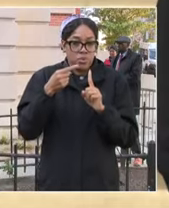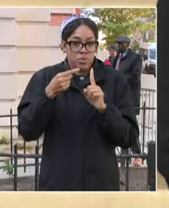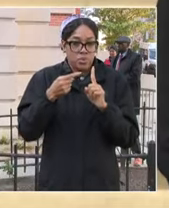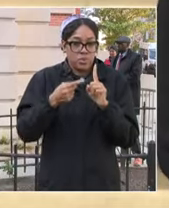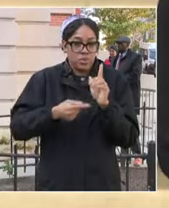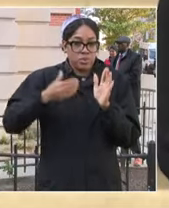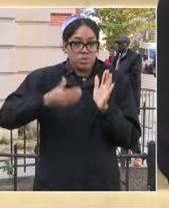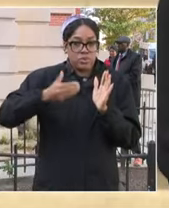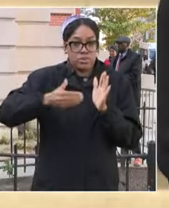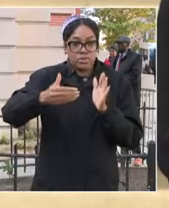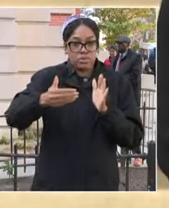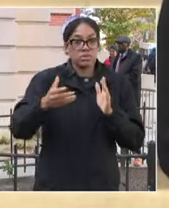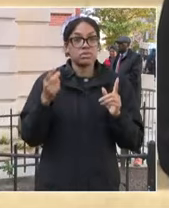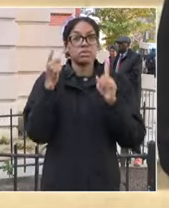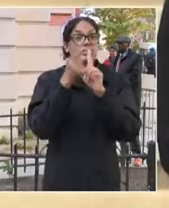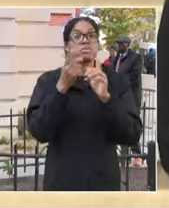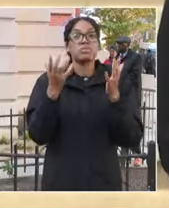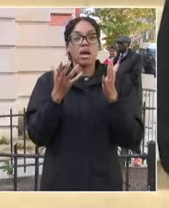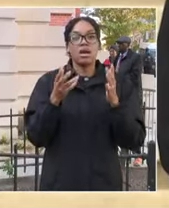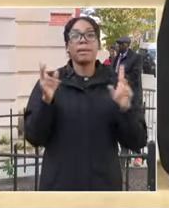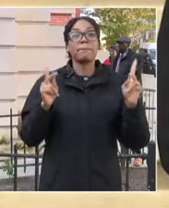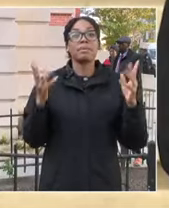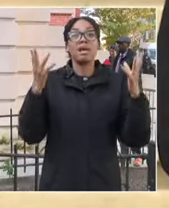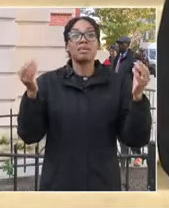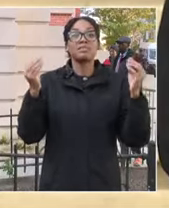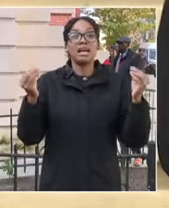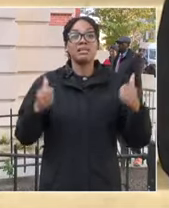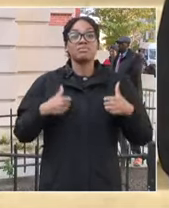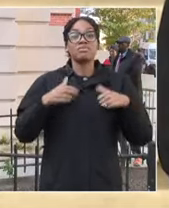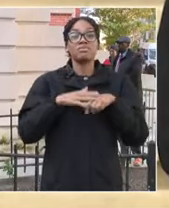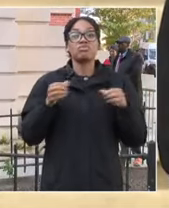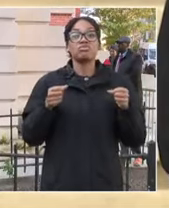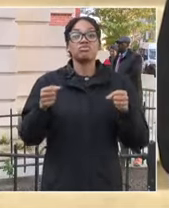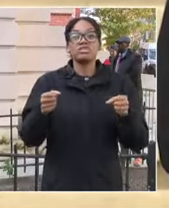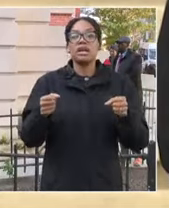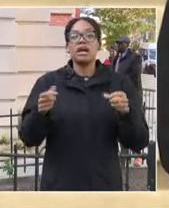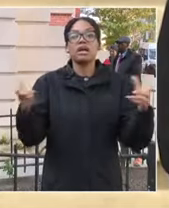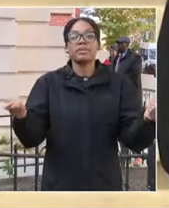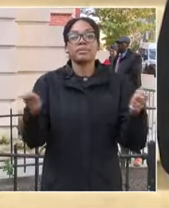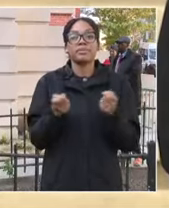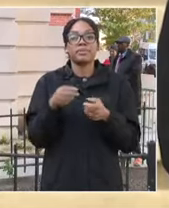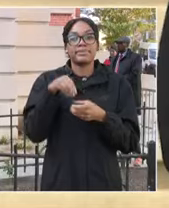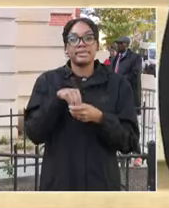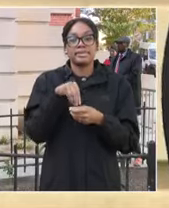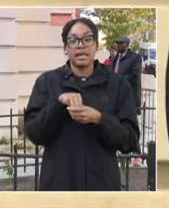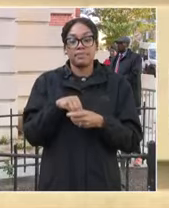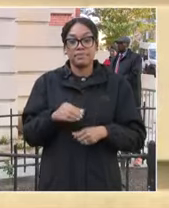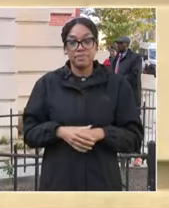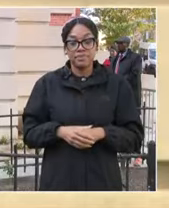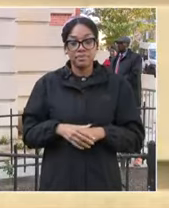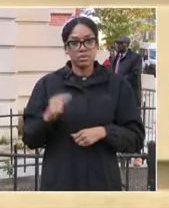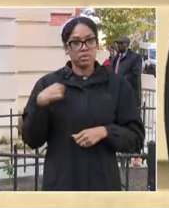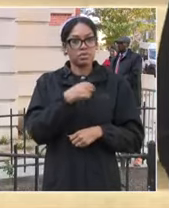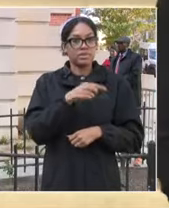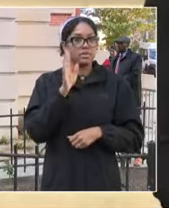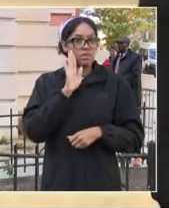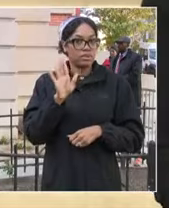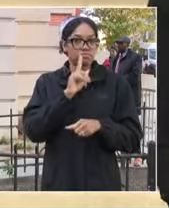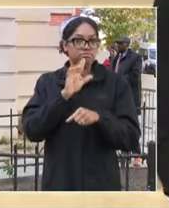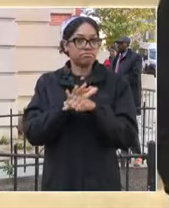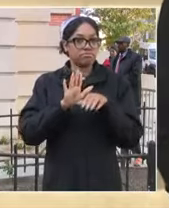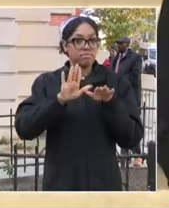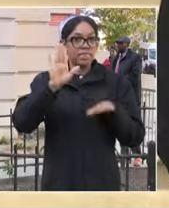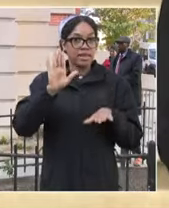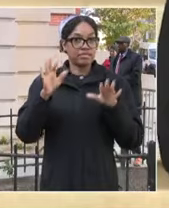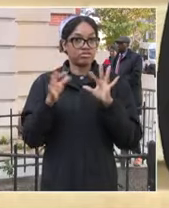That is what this pledge is all about. It's a pledge saying that if you see someone who is outside in the